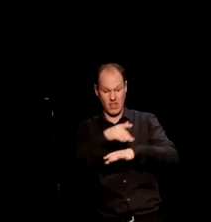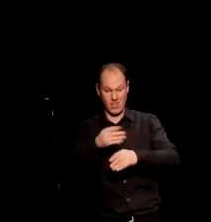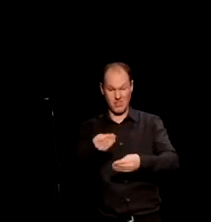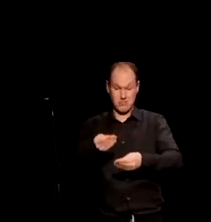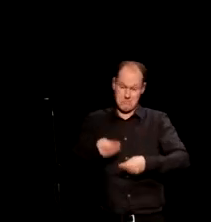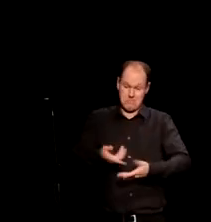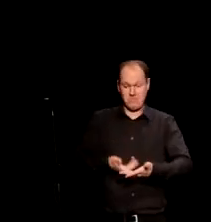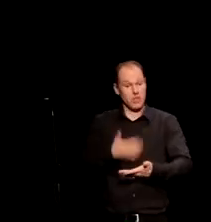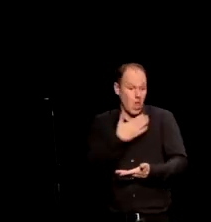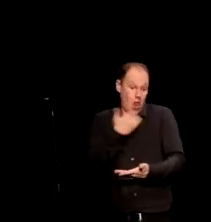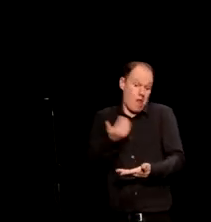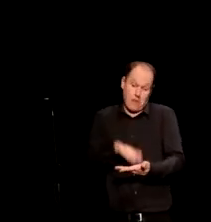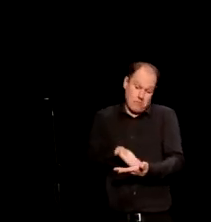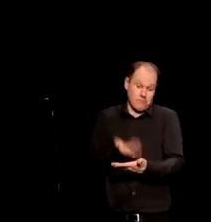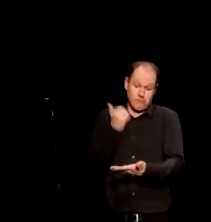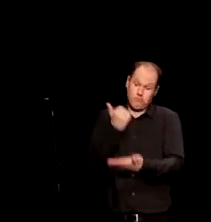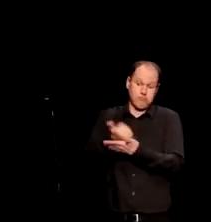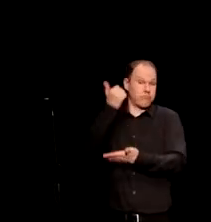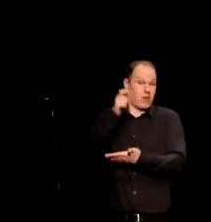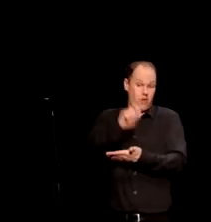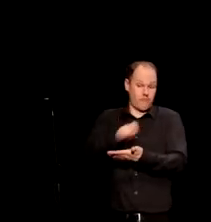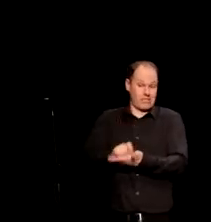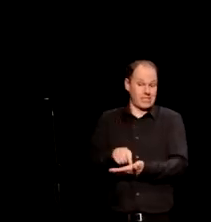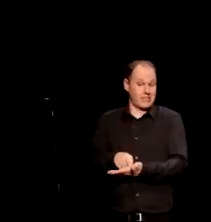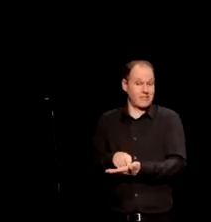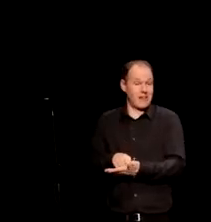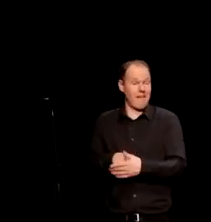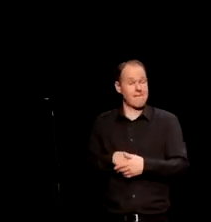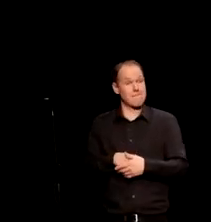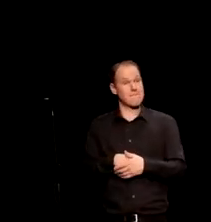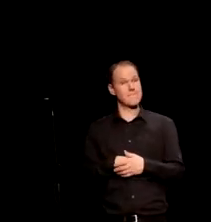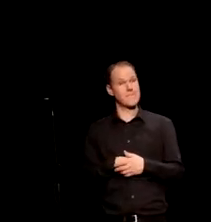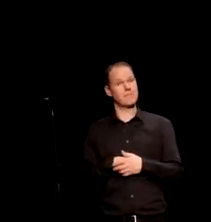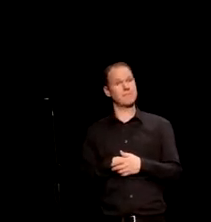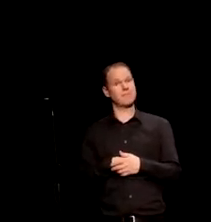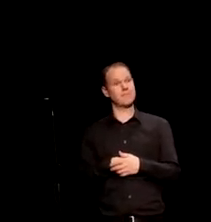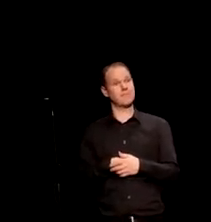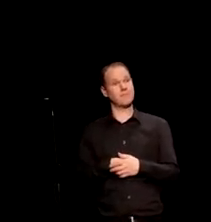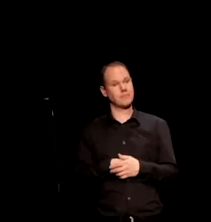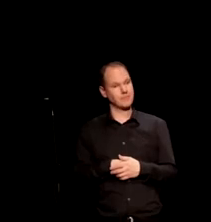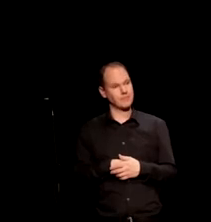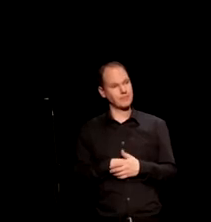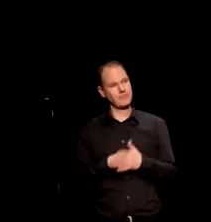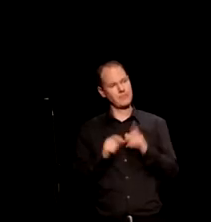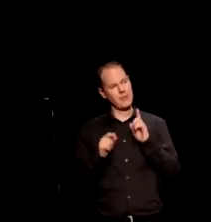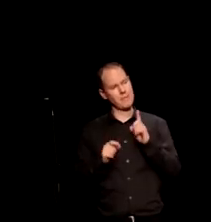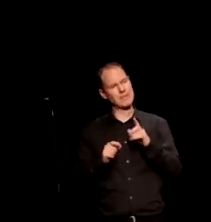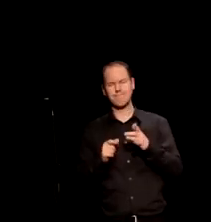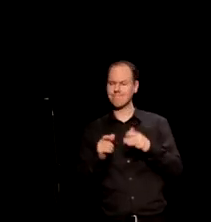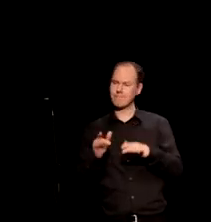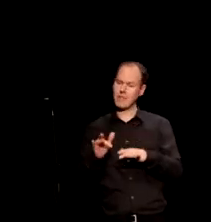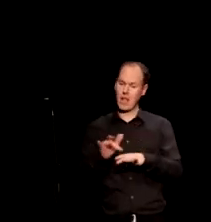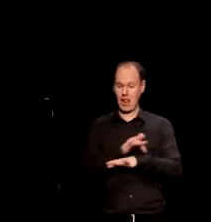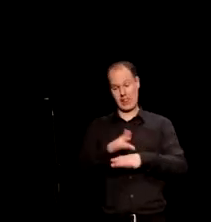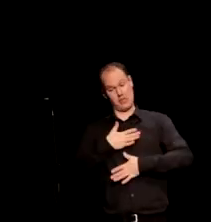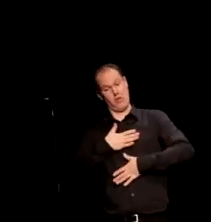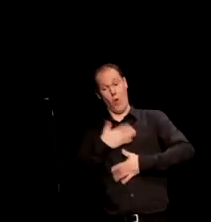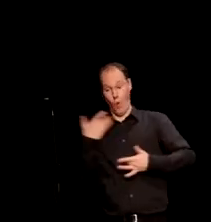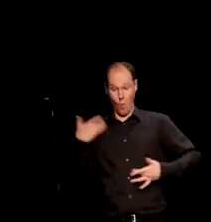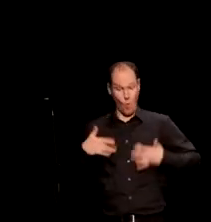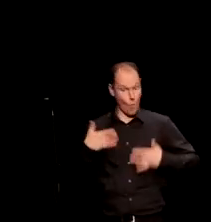it's a lovely play. It's a brilliantly written play that, as a theatre maker, thrills